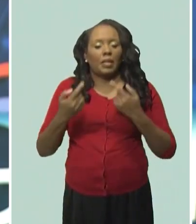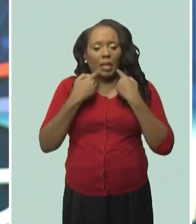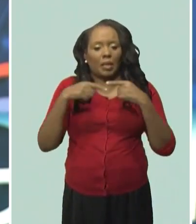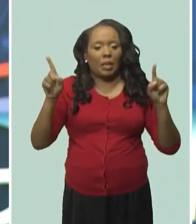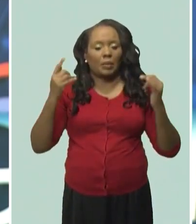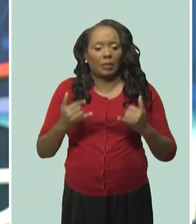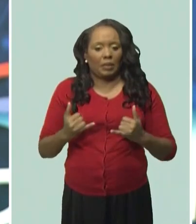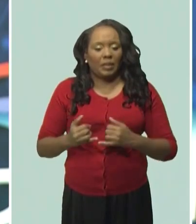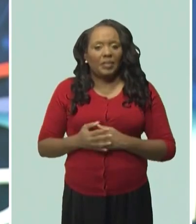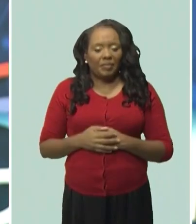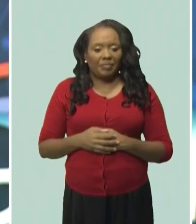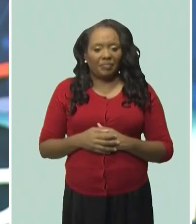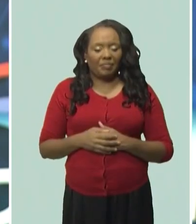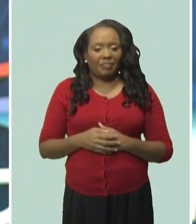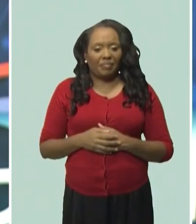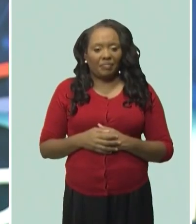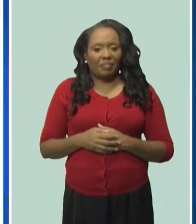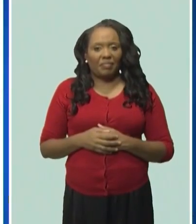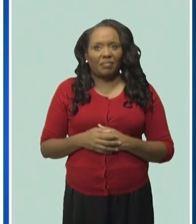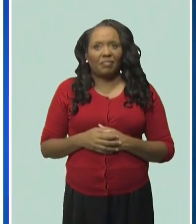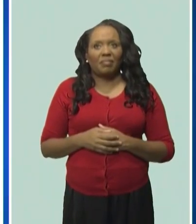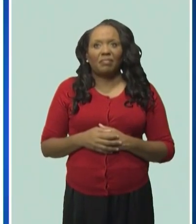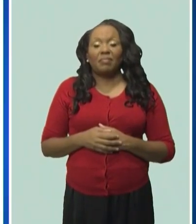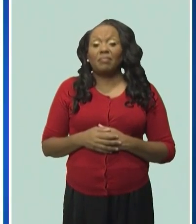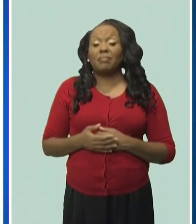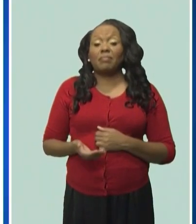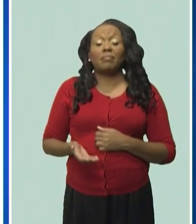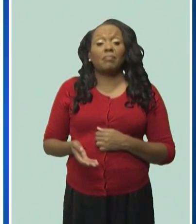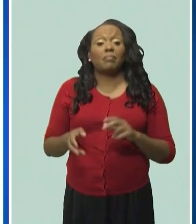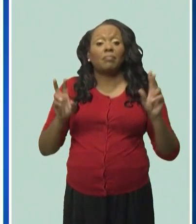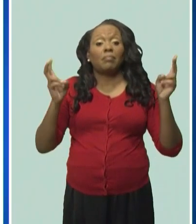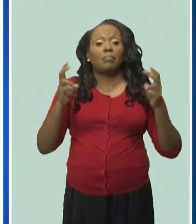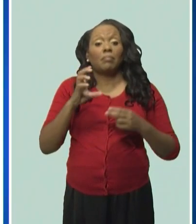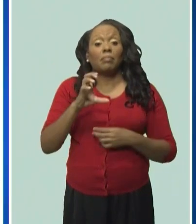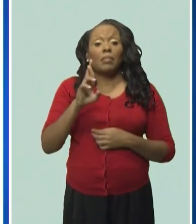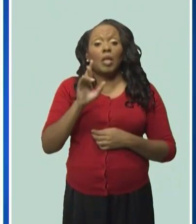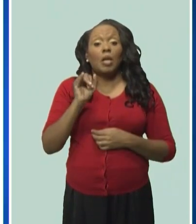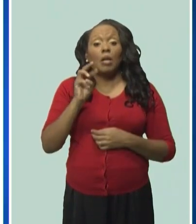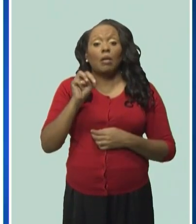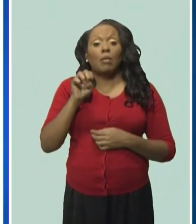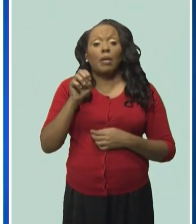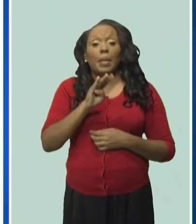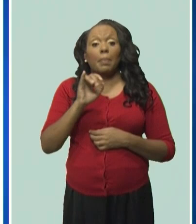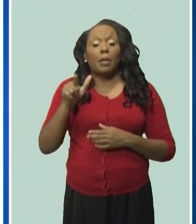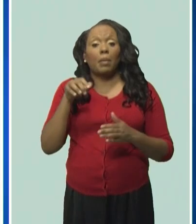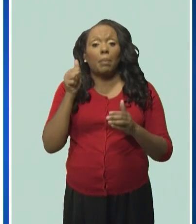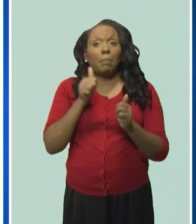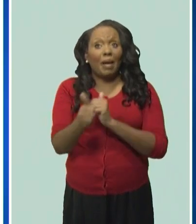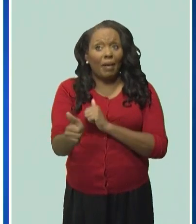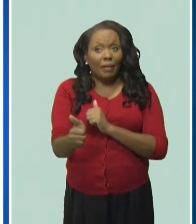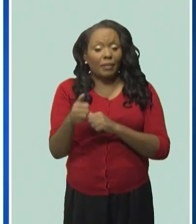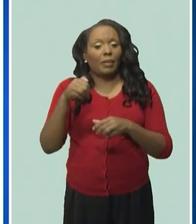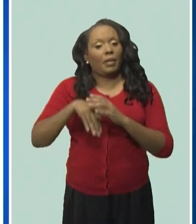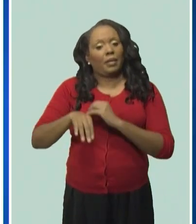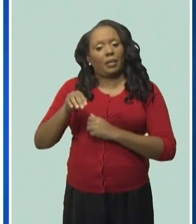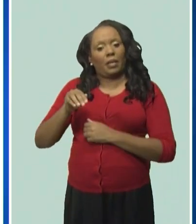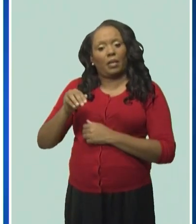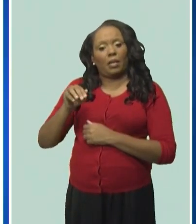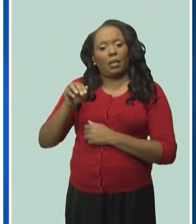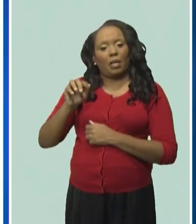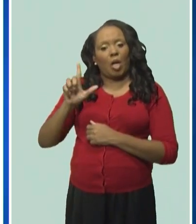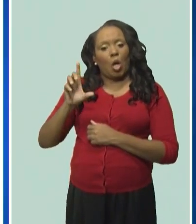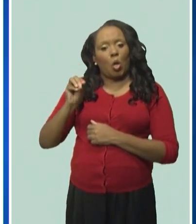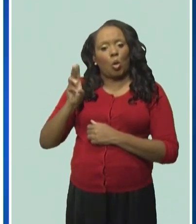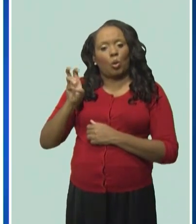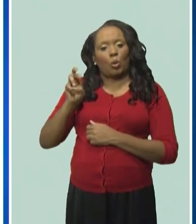Cadell. The crime bill has already passed in the lower house. A decision has been made to refer it to one